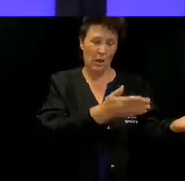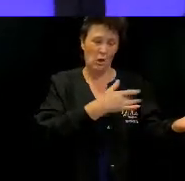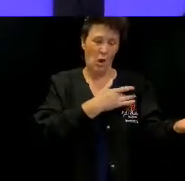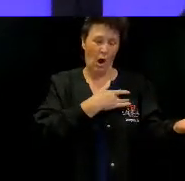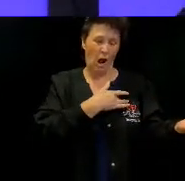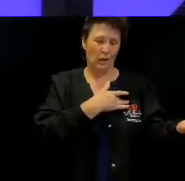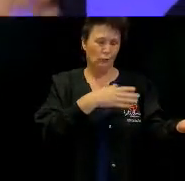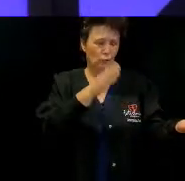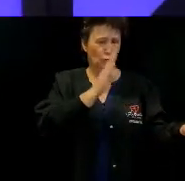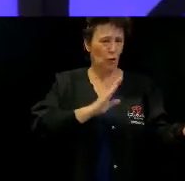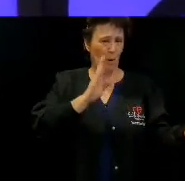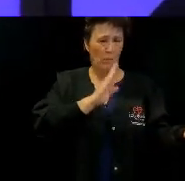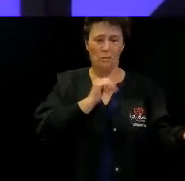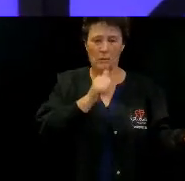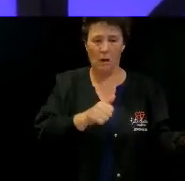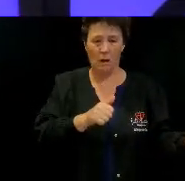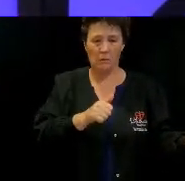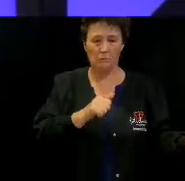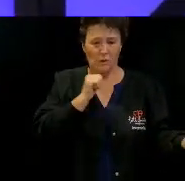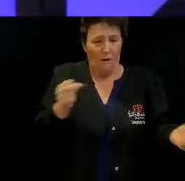troubled, neither let it be afraid.